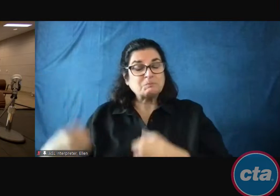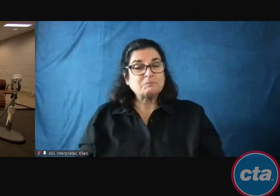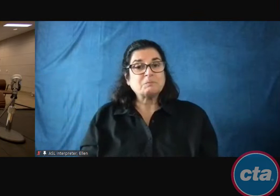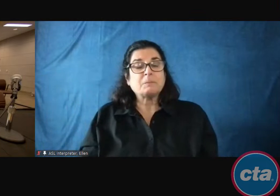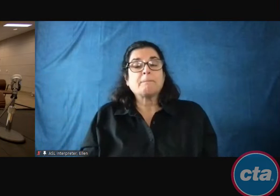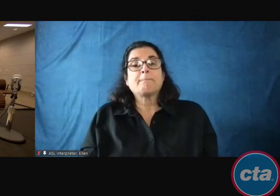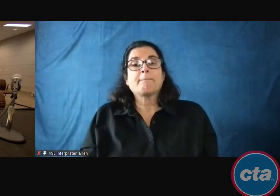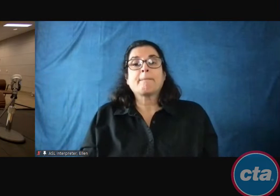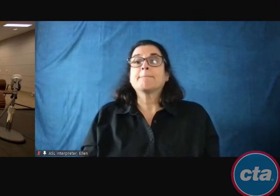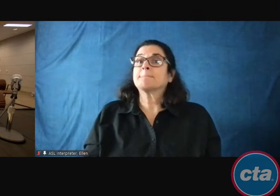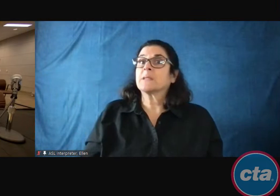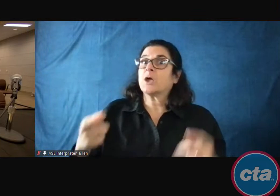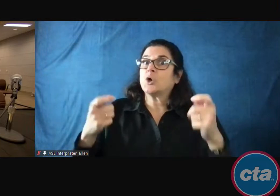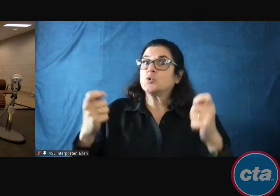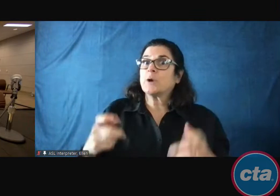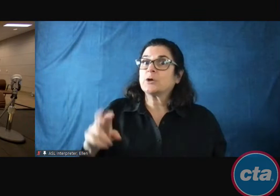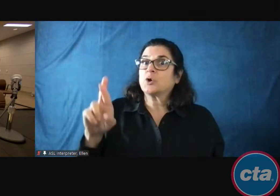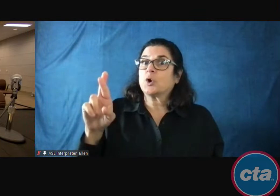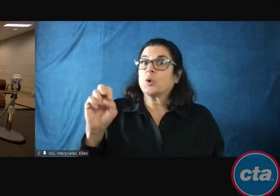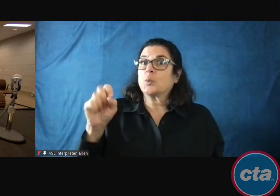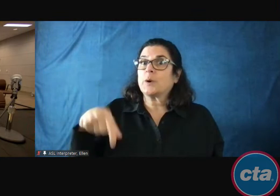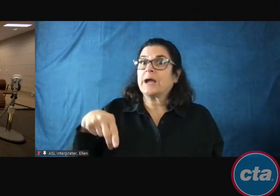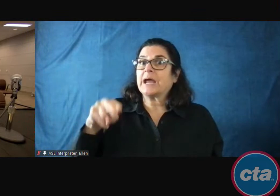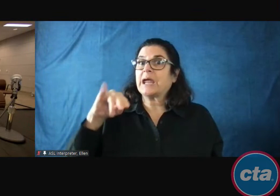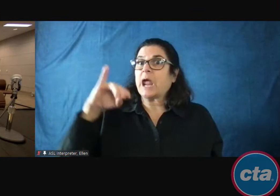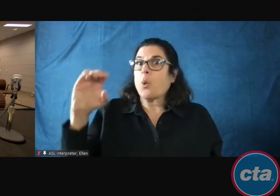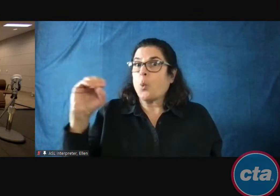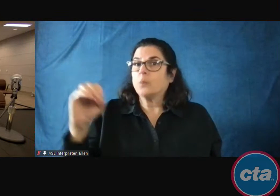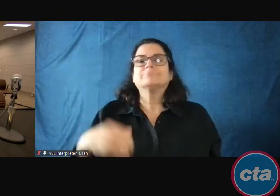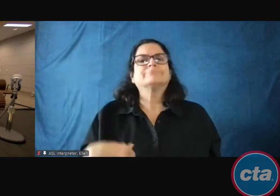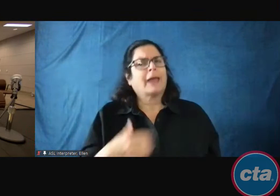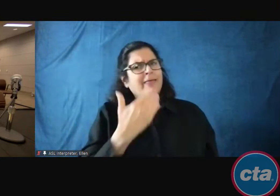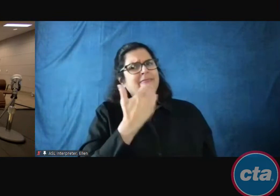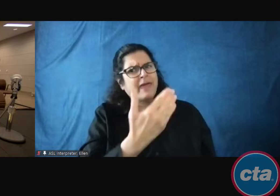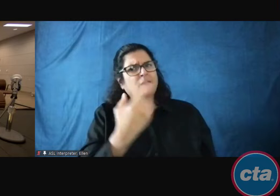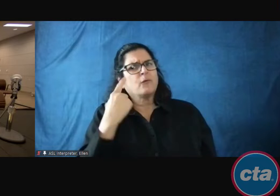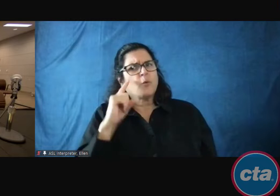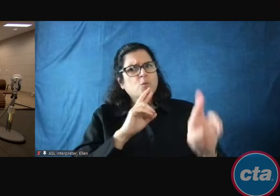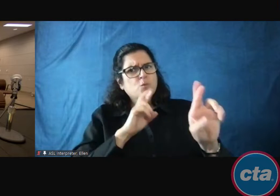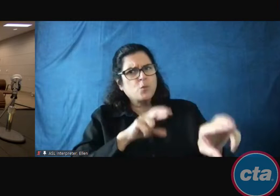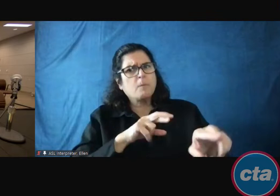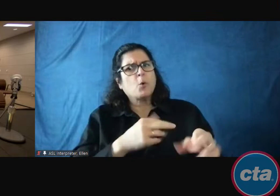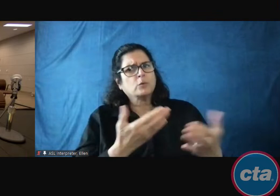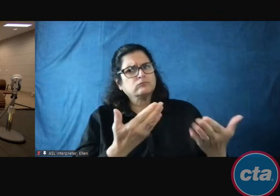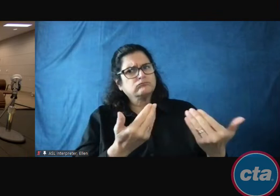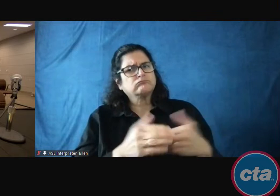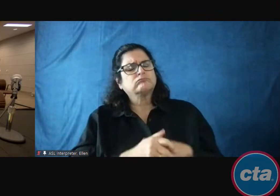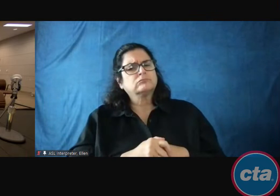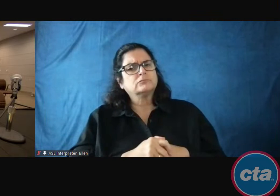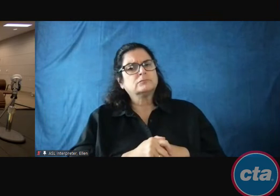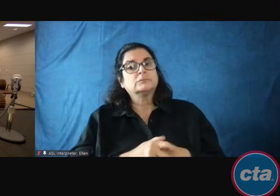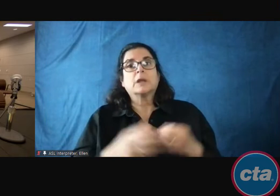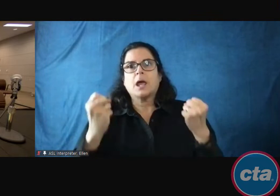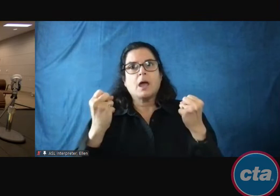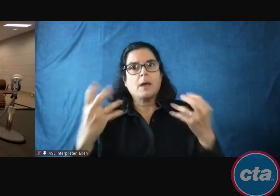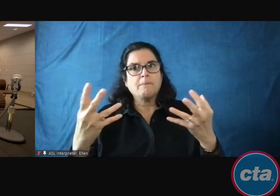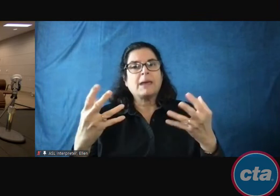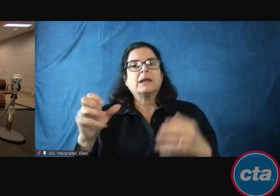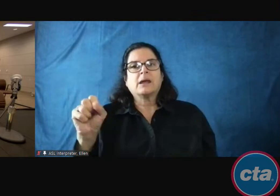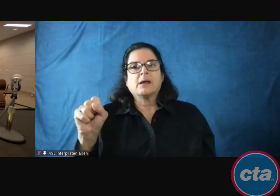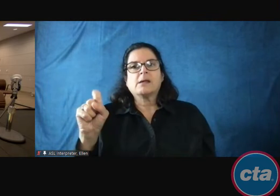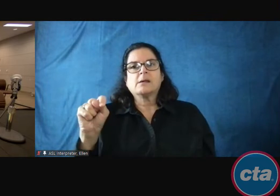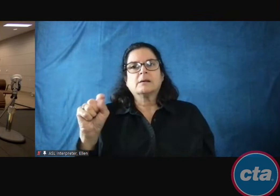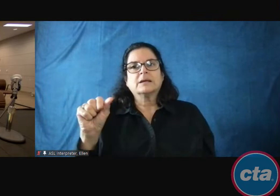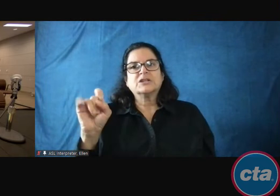Director Ricao? Yeah, thanks for the report. And a lot of those stations, those